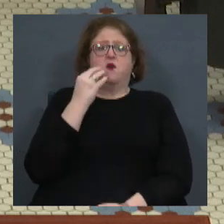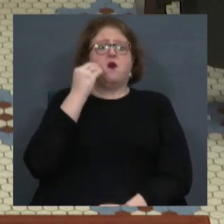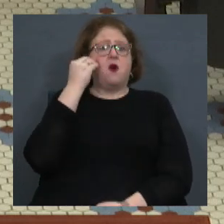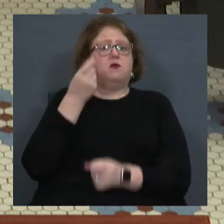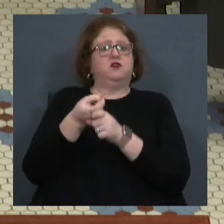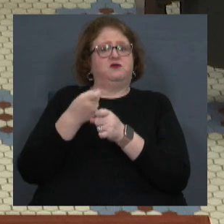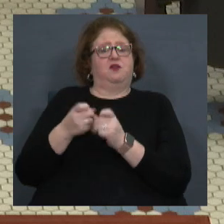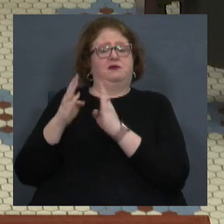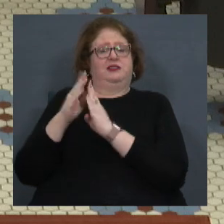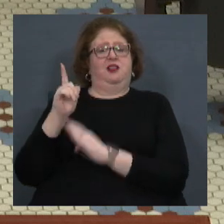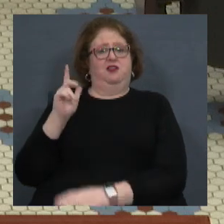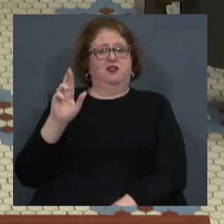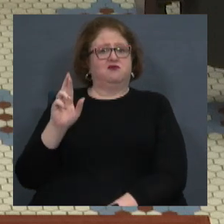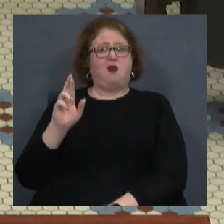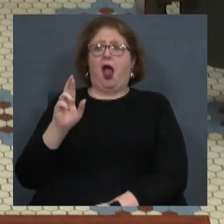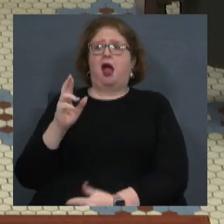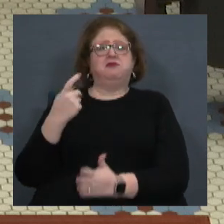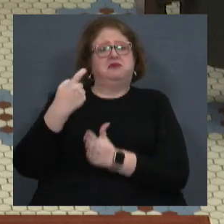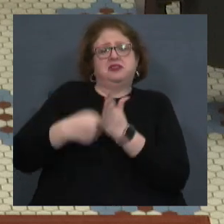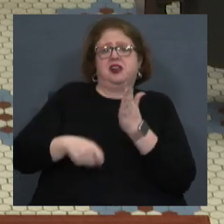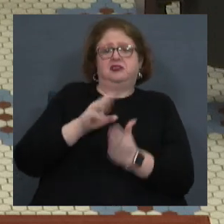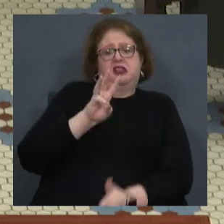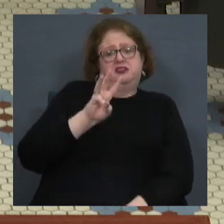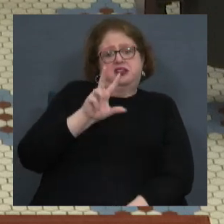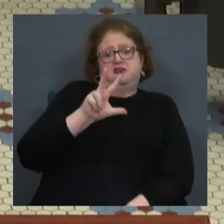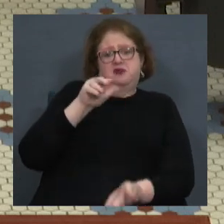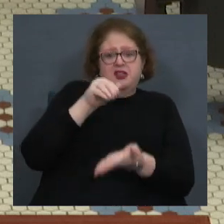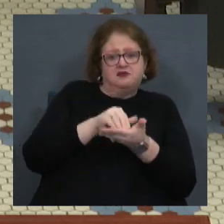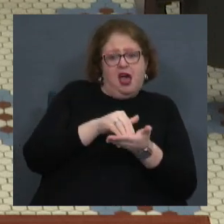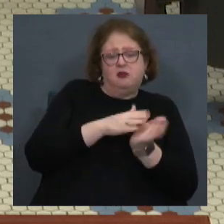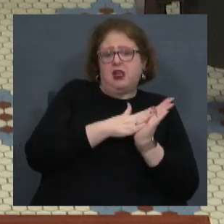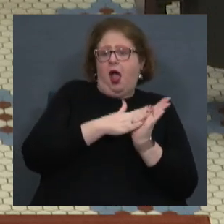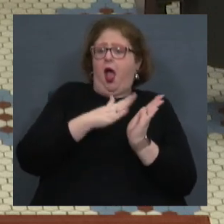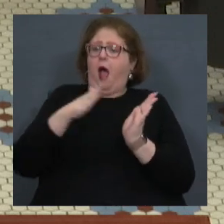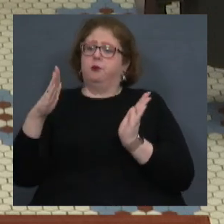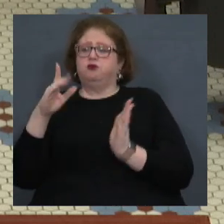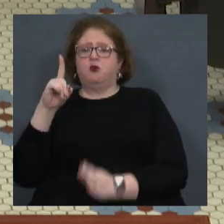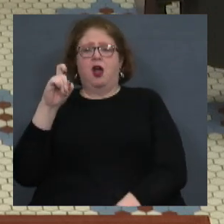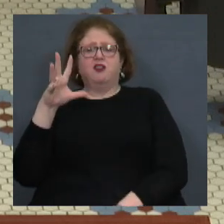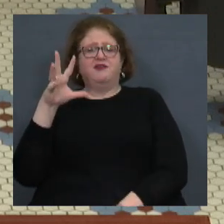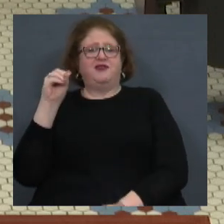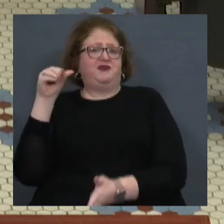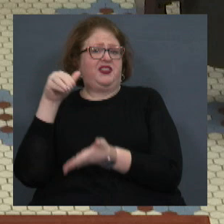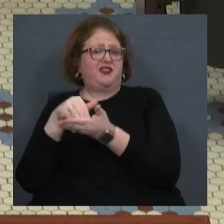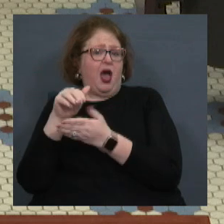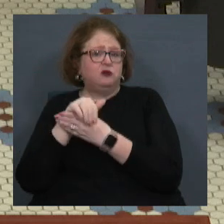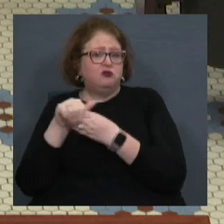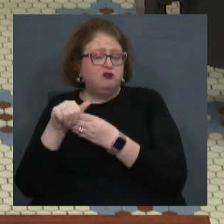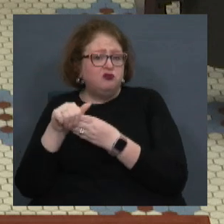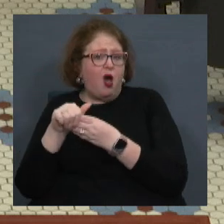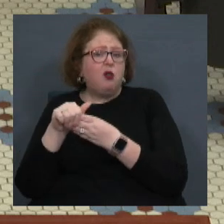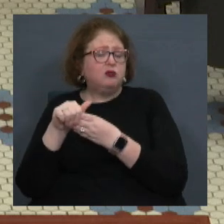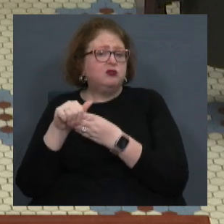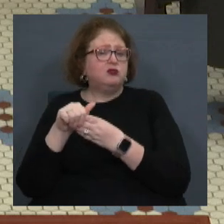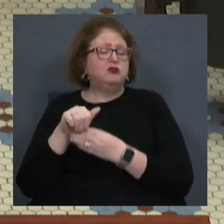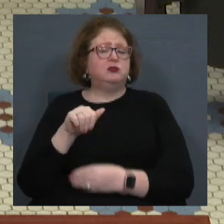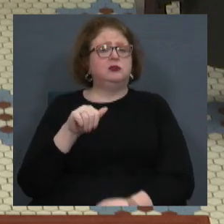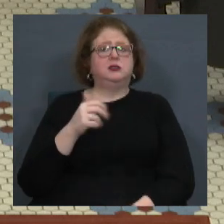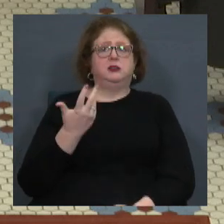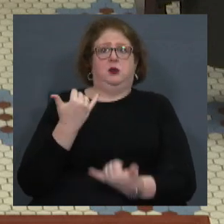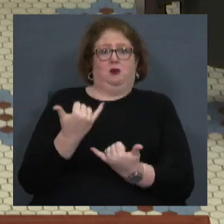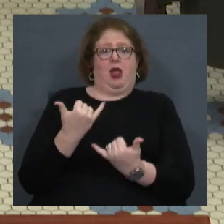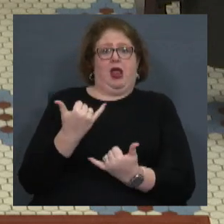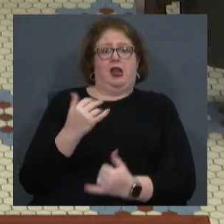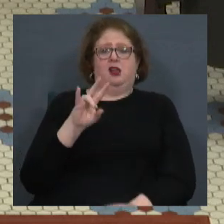from $63,000 to $150,000. Currently, 70% or more of the